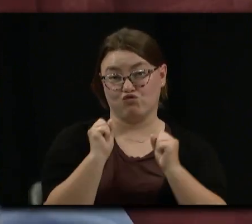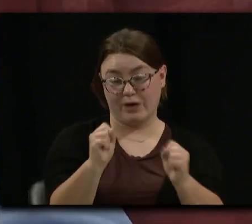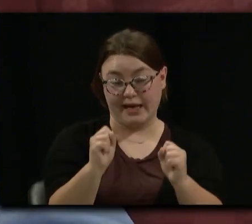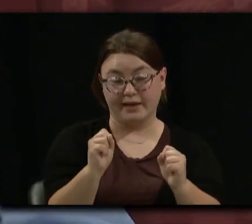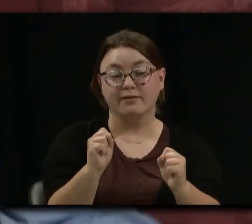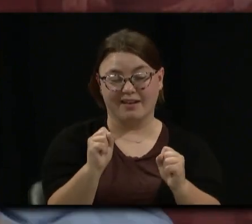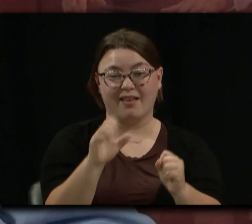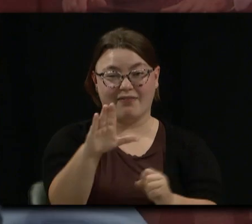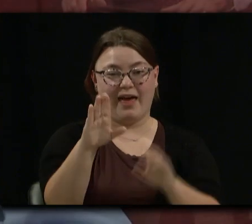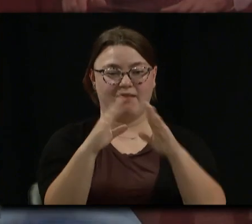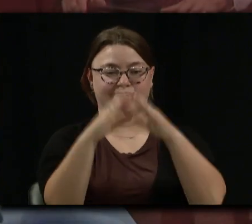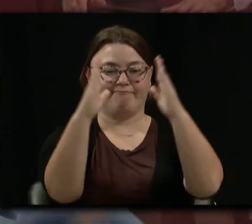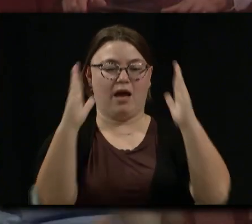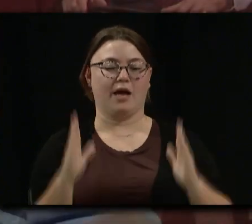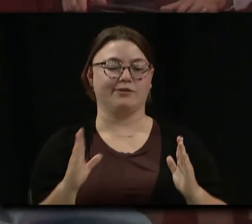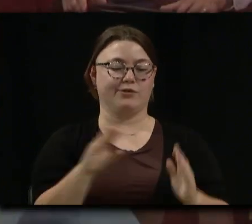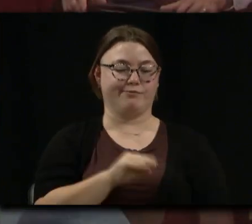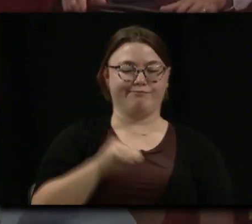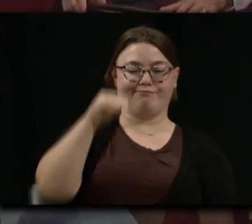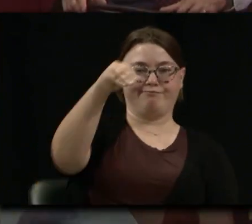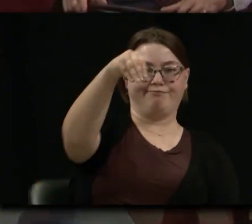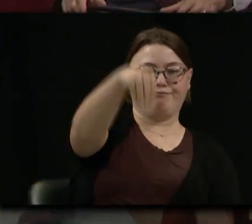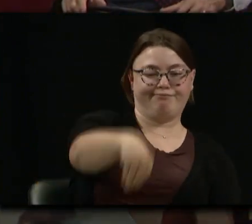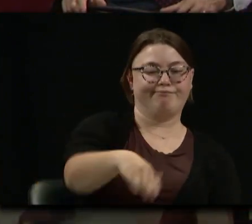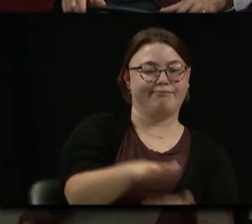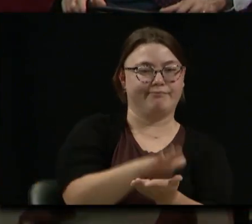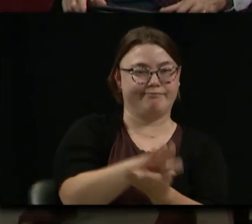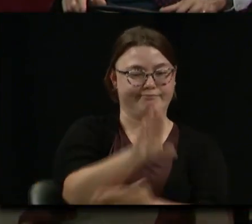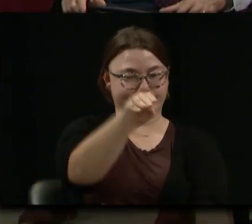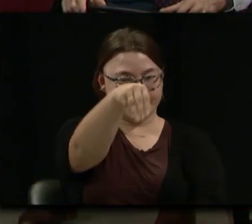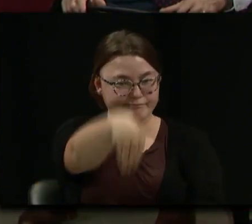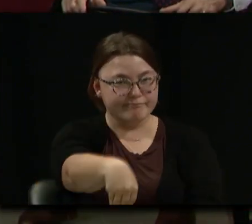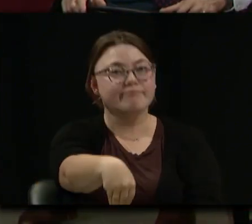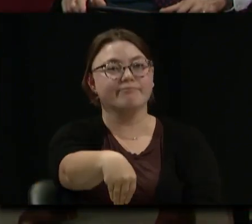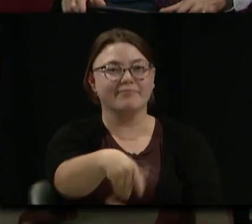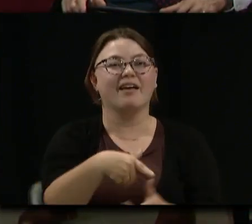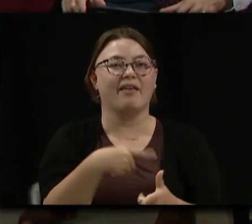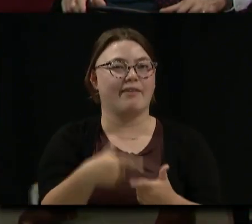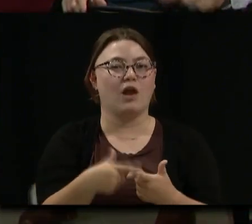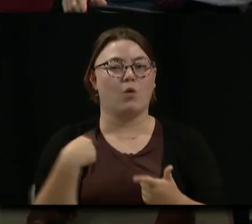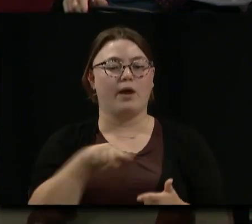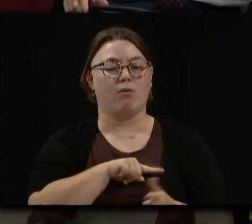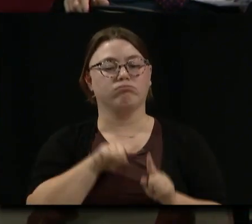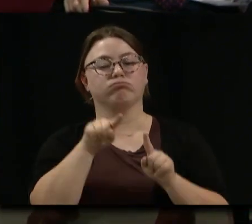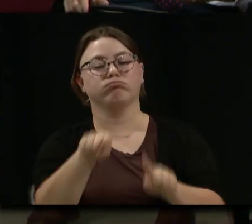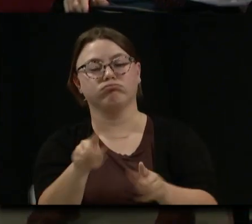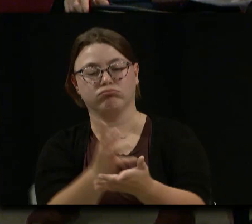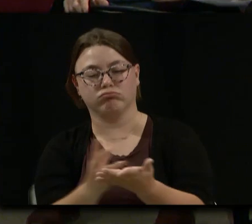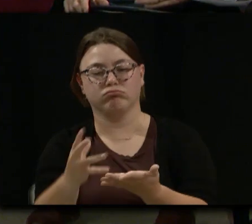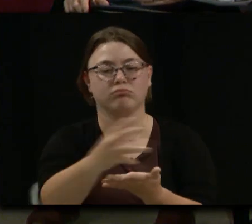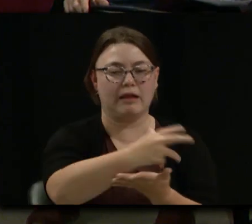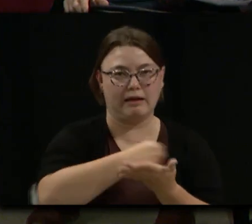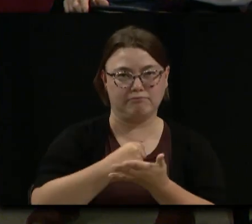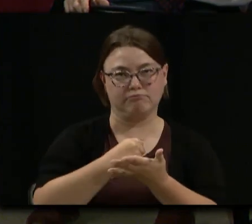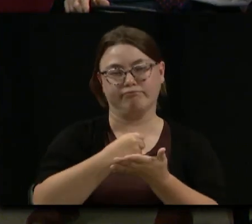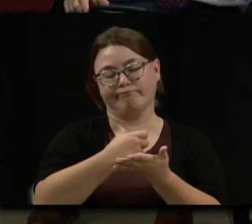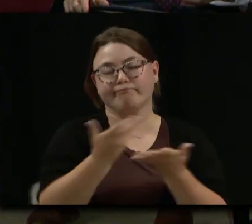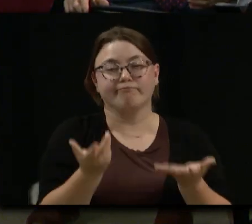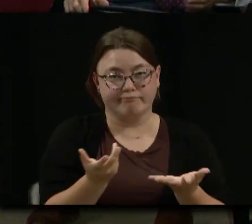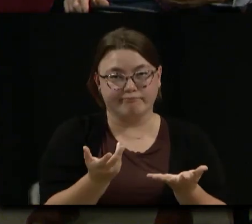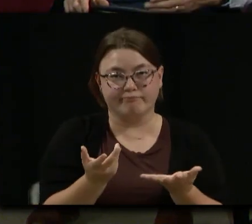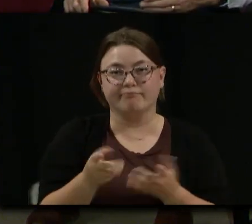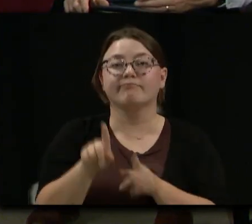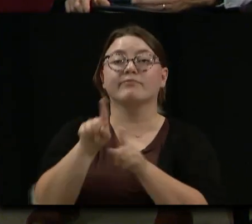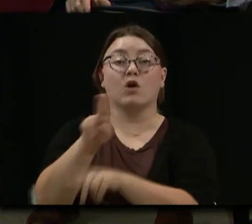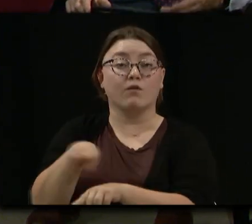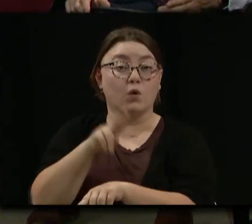out, put that in our box, and it's an easy way to get it, to make sure we get in our office. And of course, the League of Women Voters is also active in